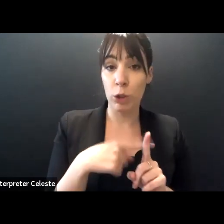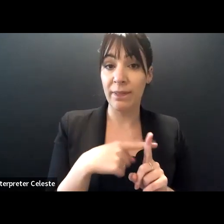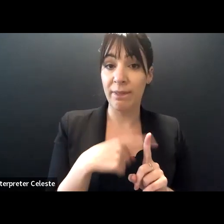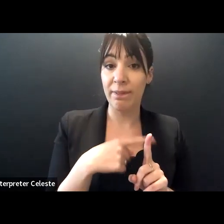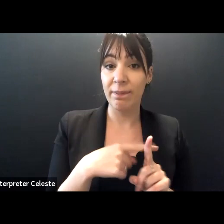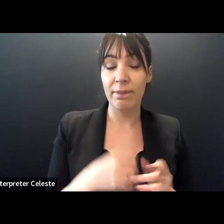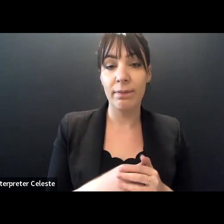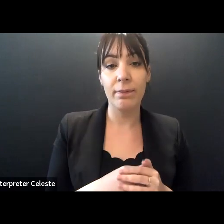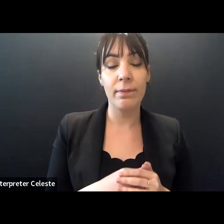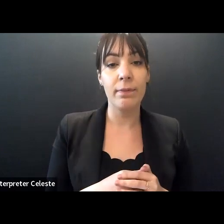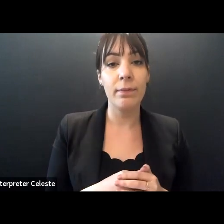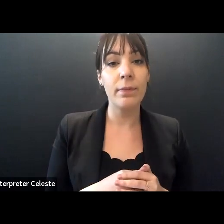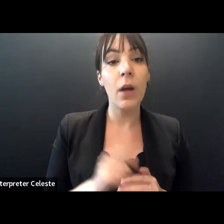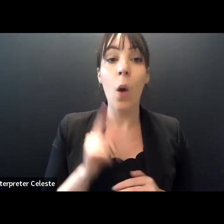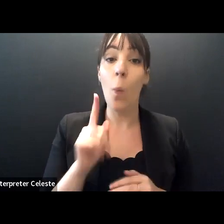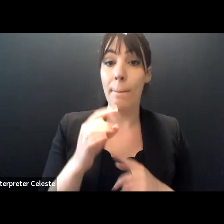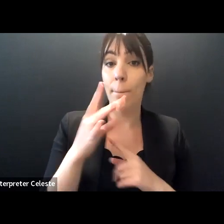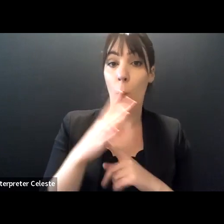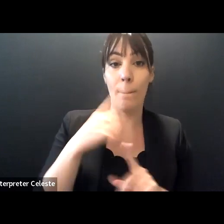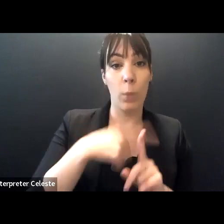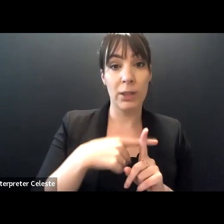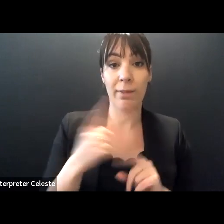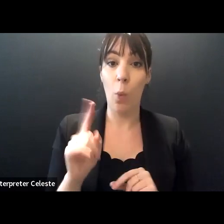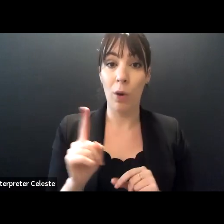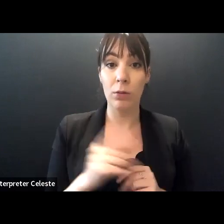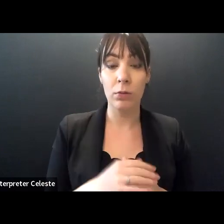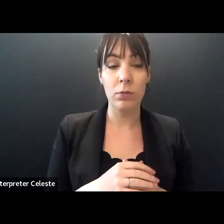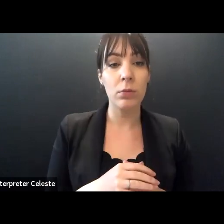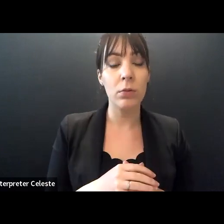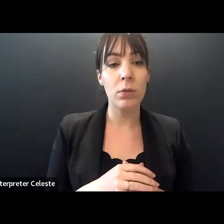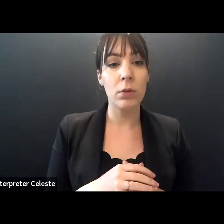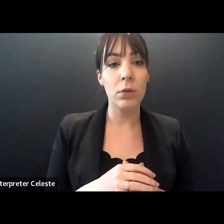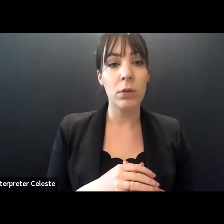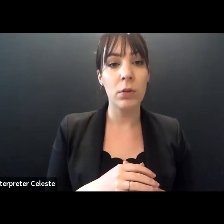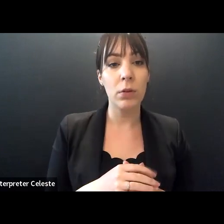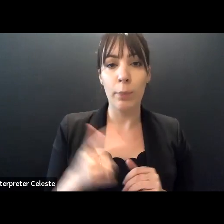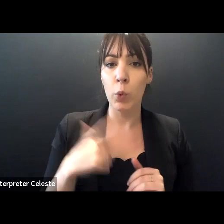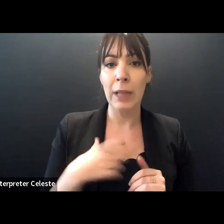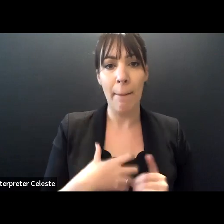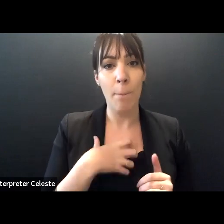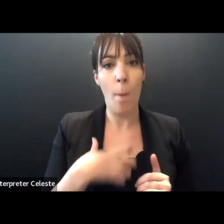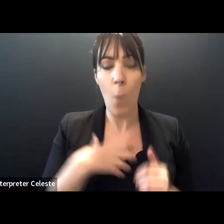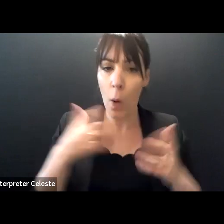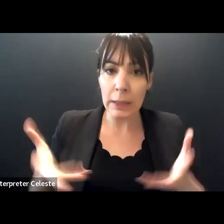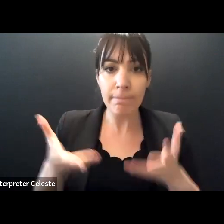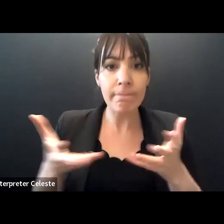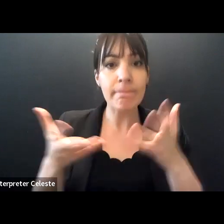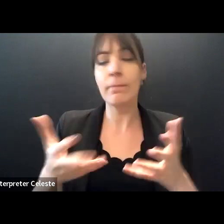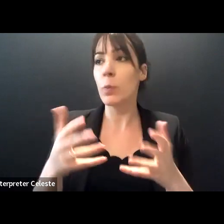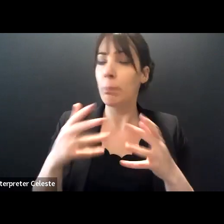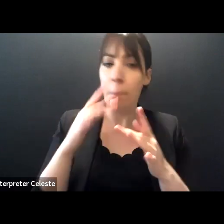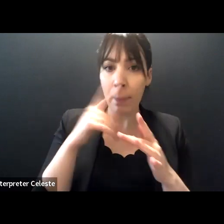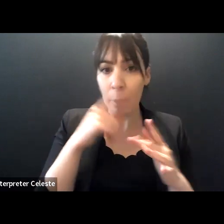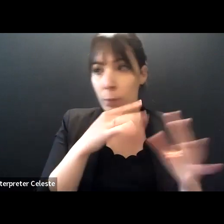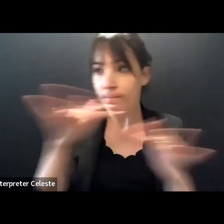And one of those key positives have certainly been the sort of the drive and the engagement, the enablement of digital and